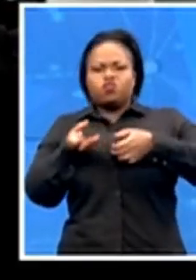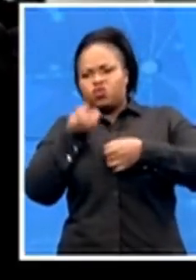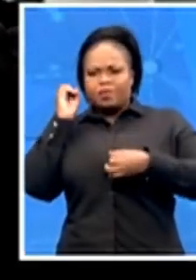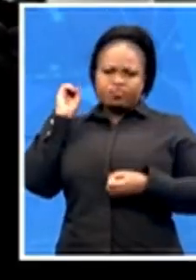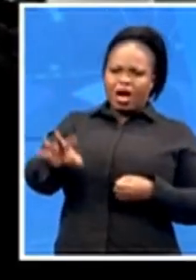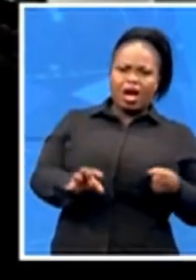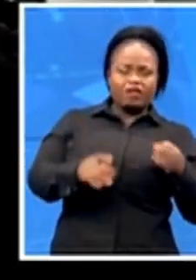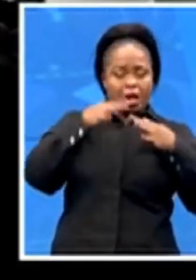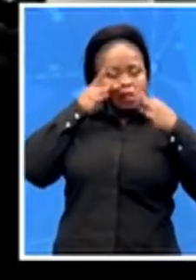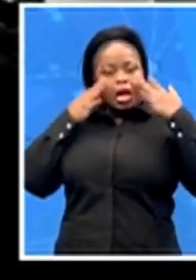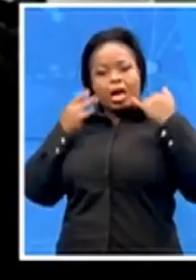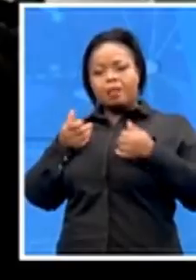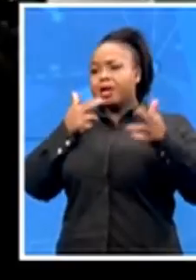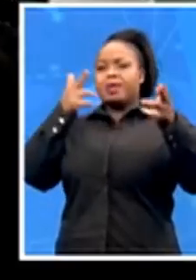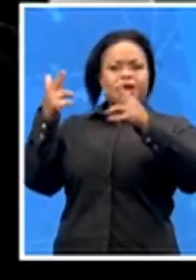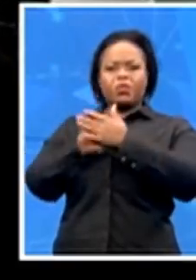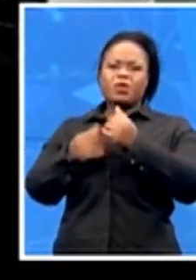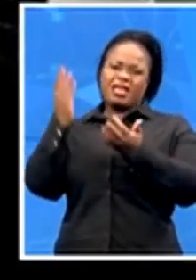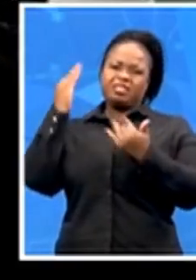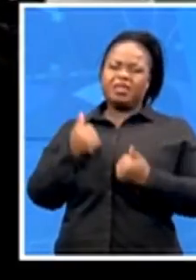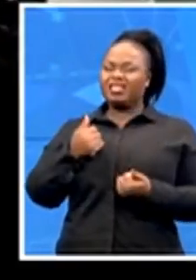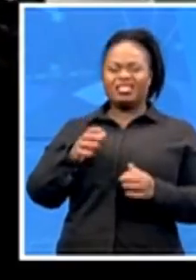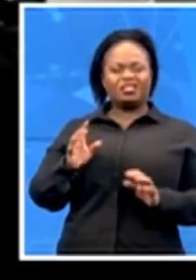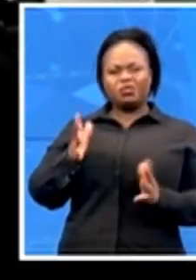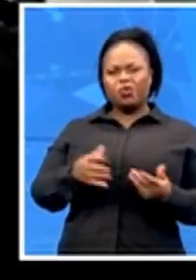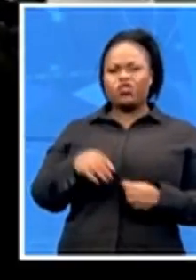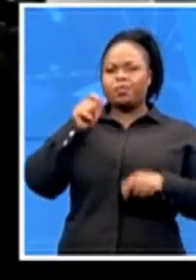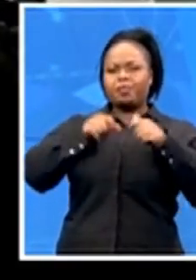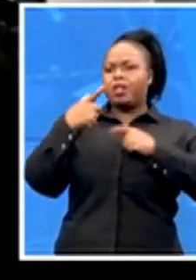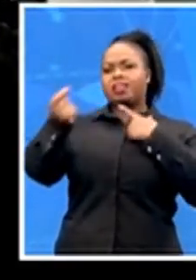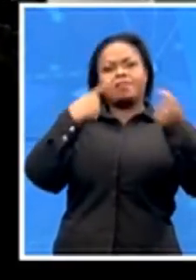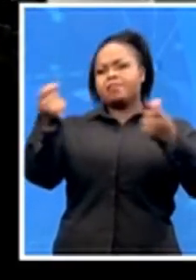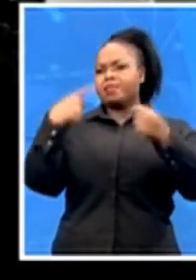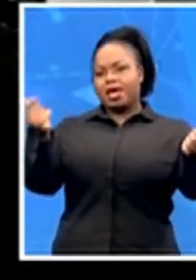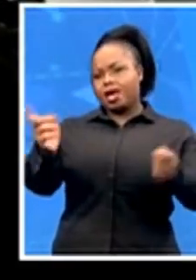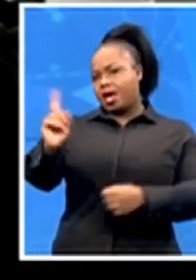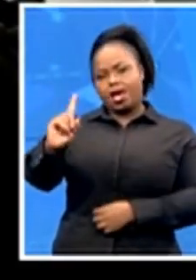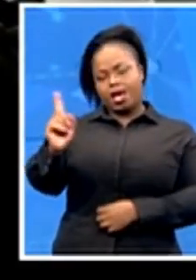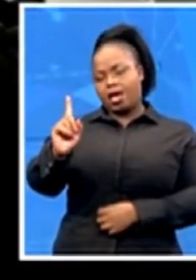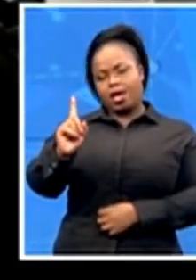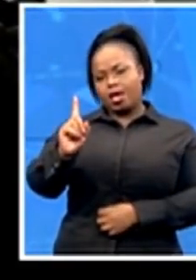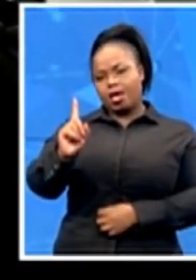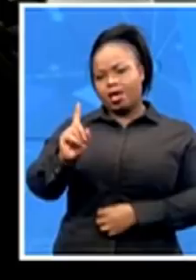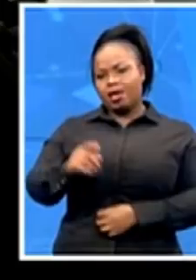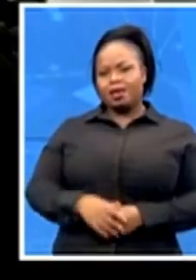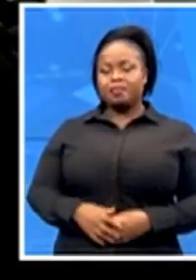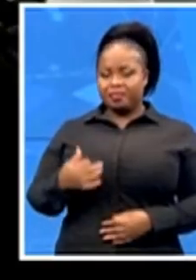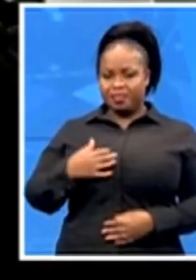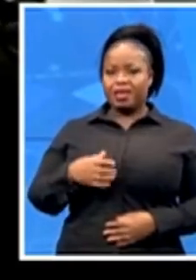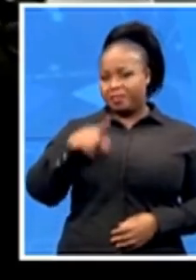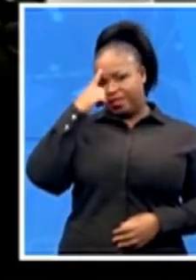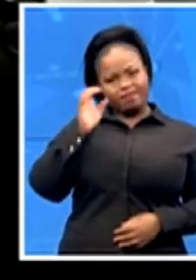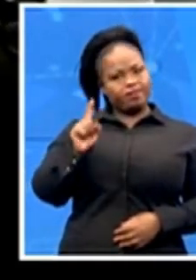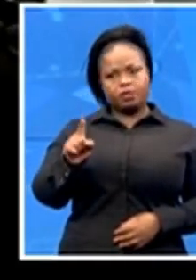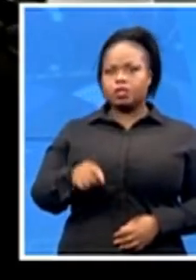they go there and deploy those kind of assets. I believe that would not have worked. Would have seen